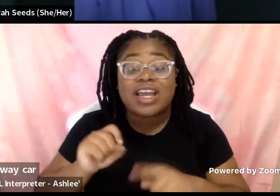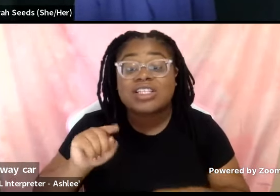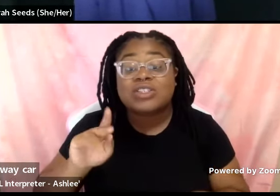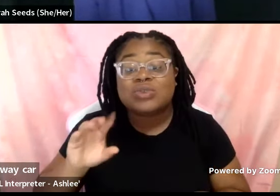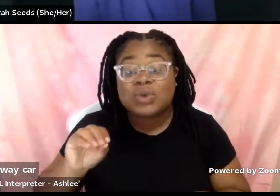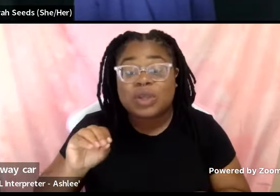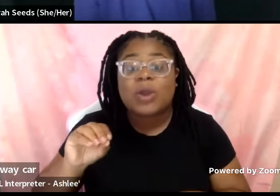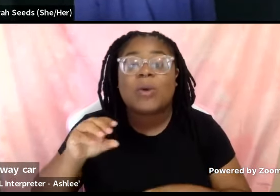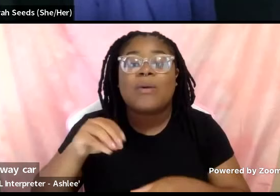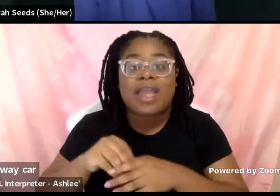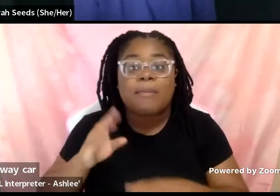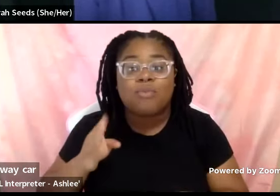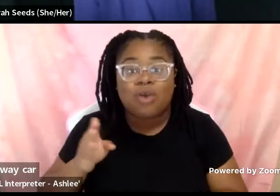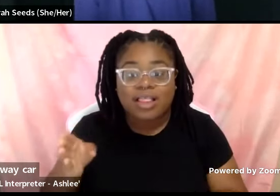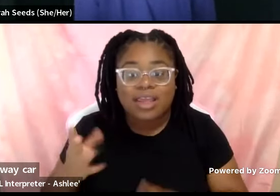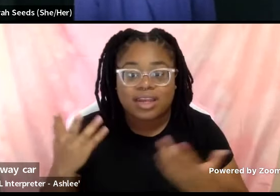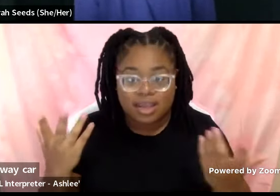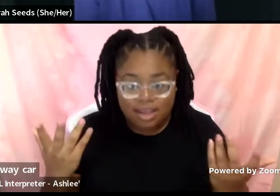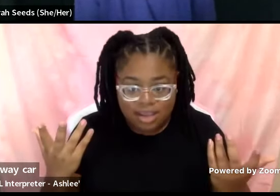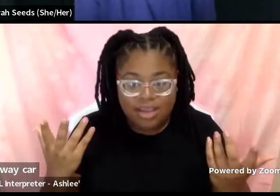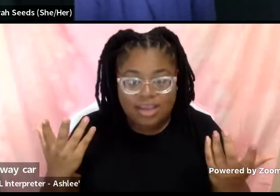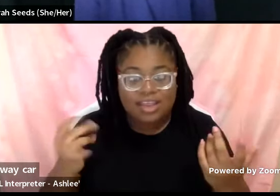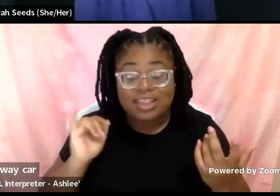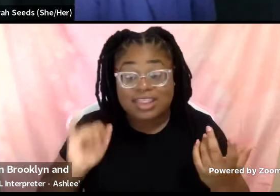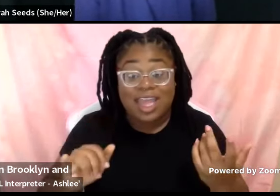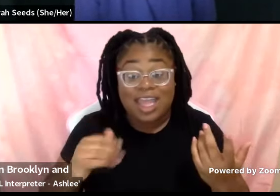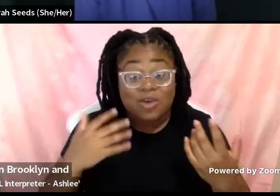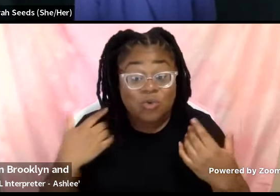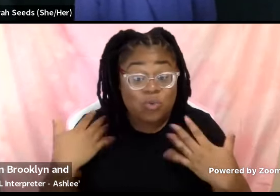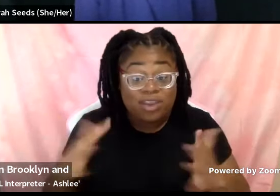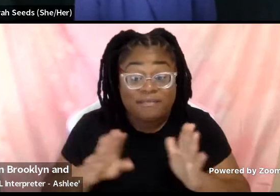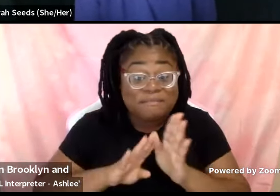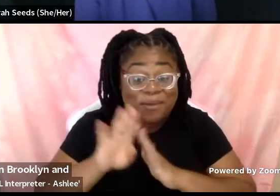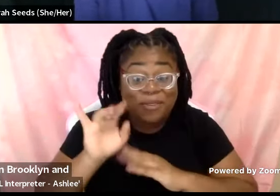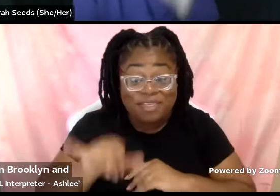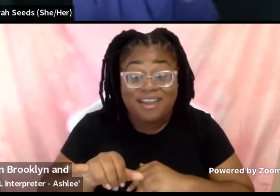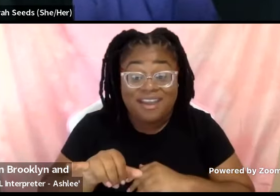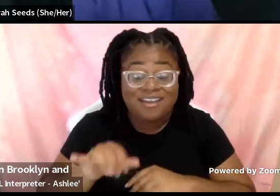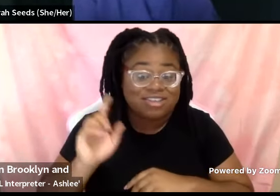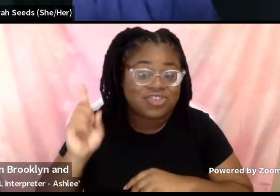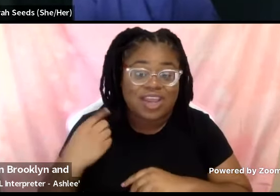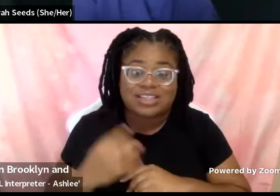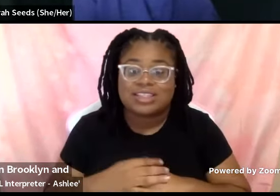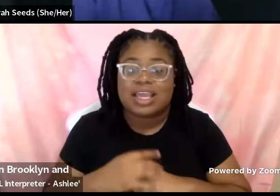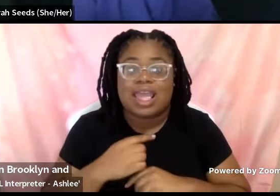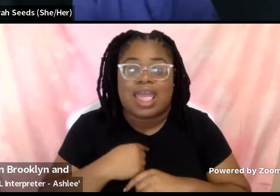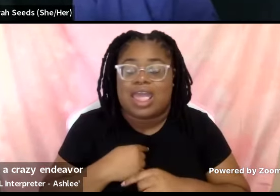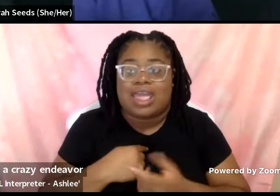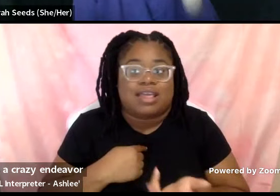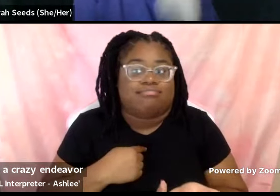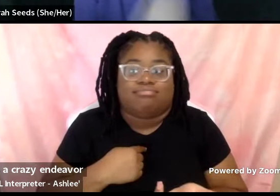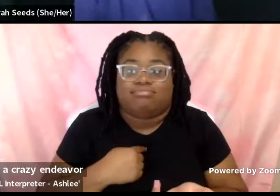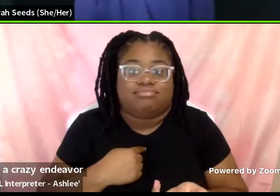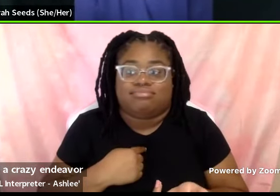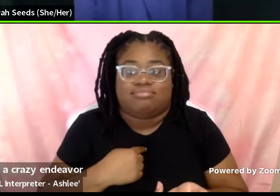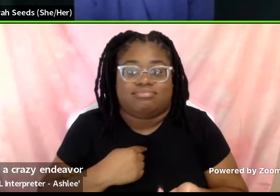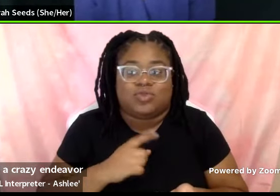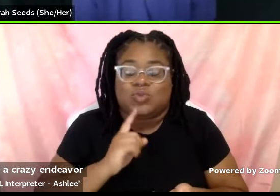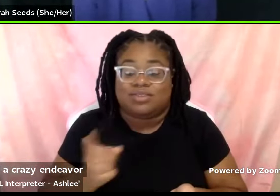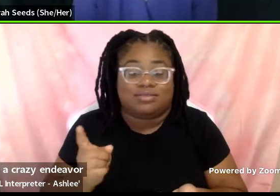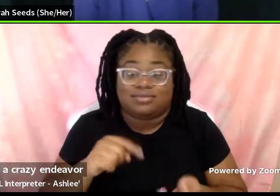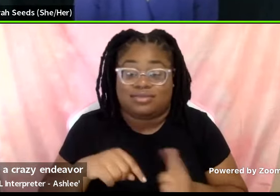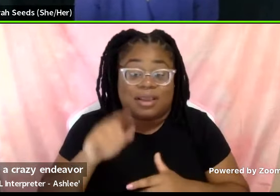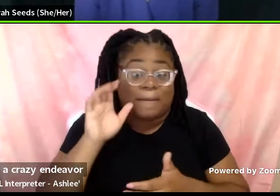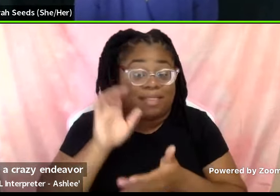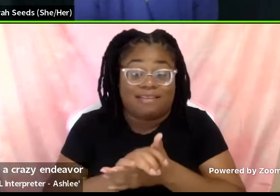set. It was a crazy endeavor. I honestly can't even believe we did it because it just was so